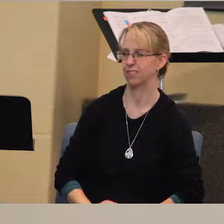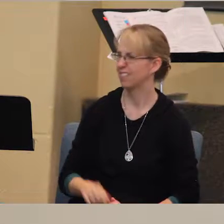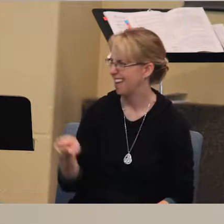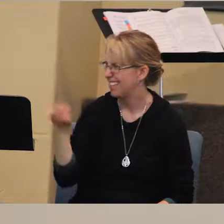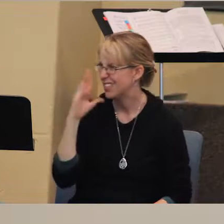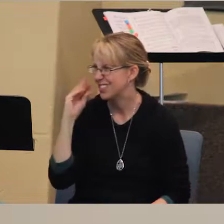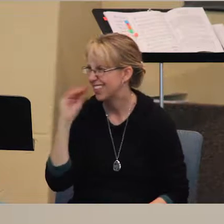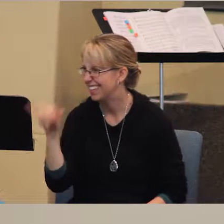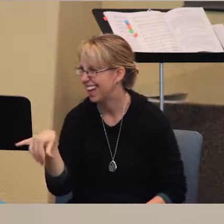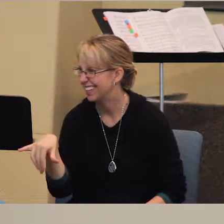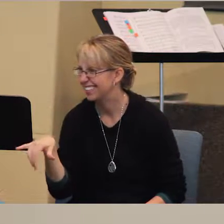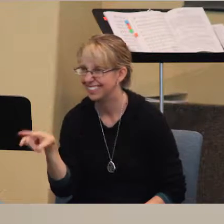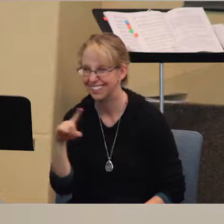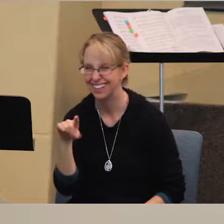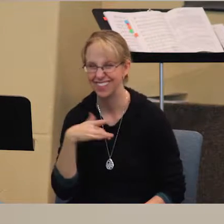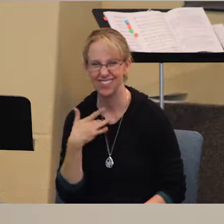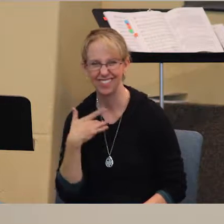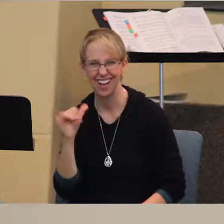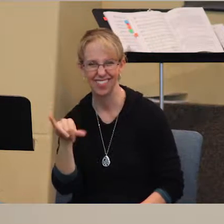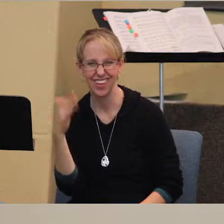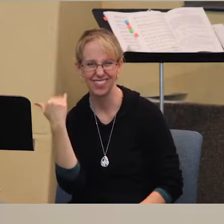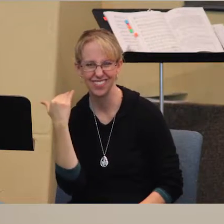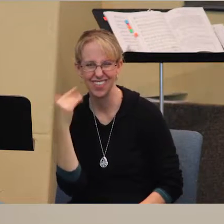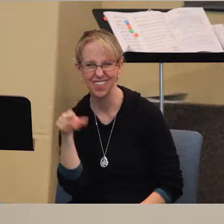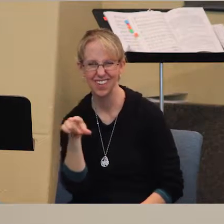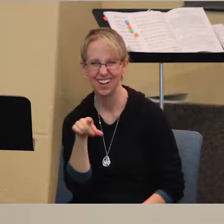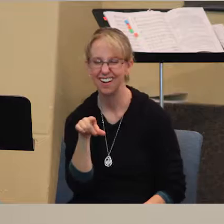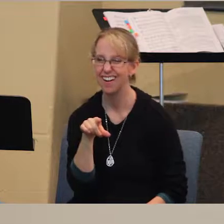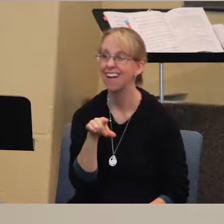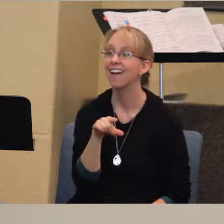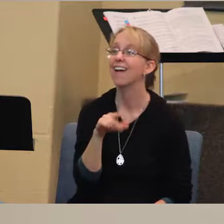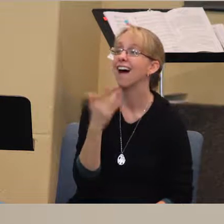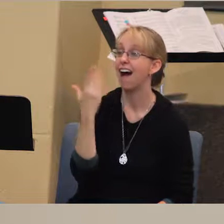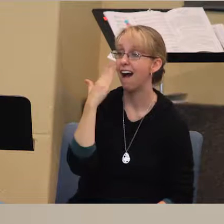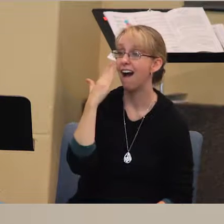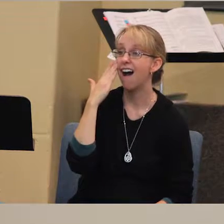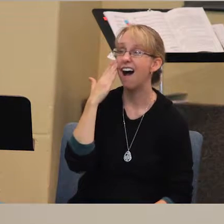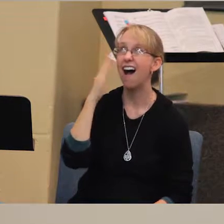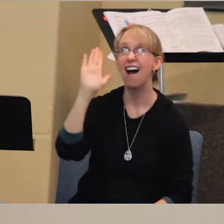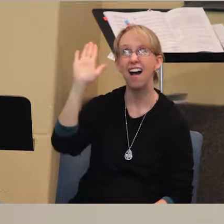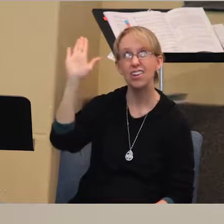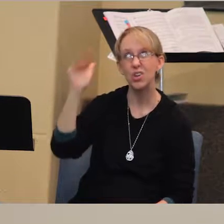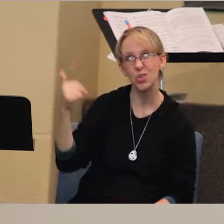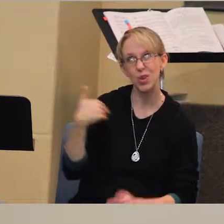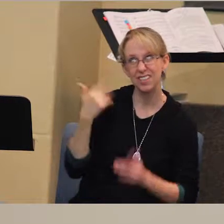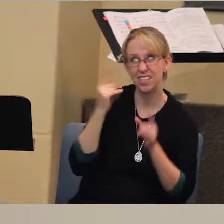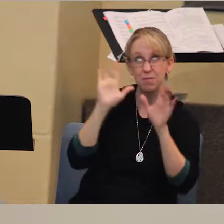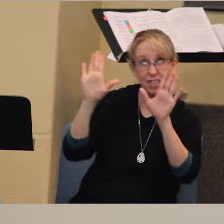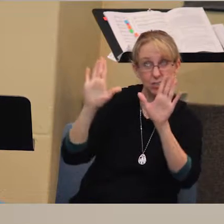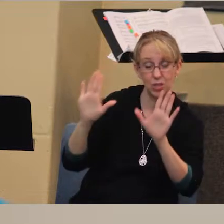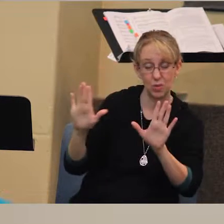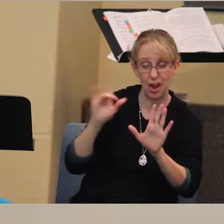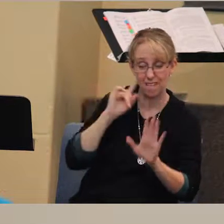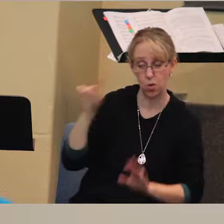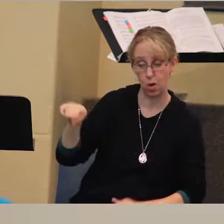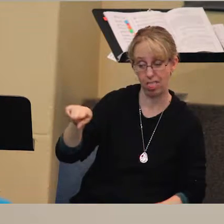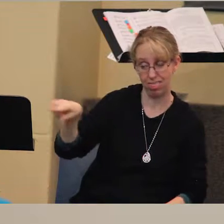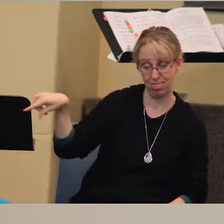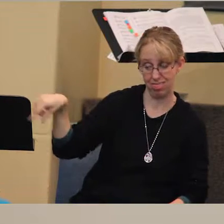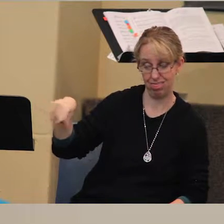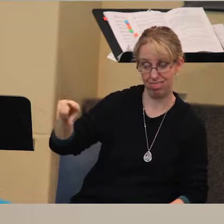Have we ever had that attitude? Or do we know somebody that has that attitude? "You know, God, I know you've got something awesome in store for